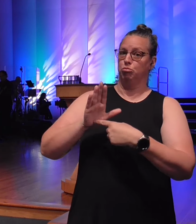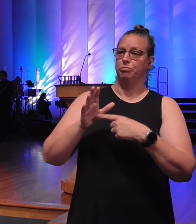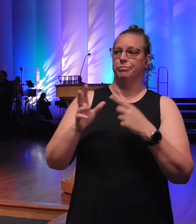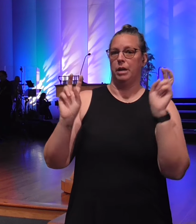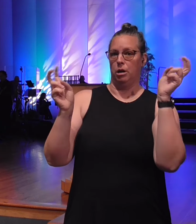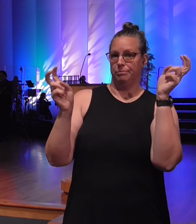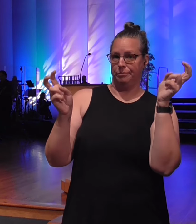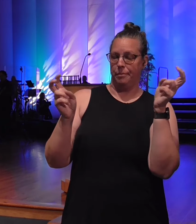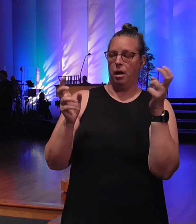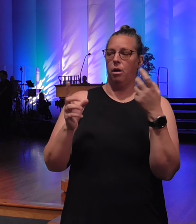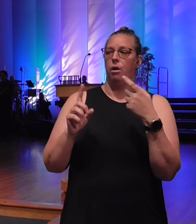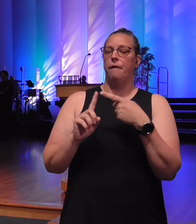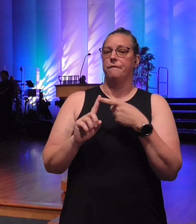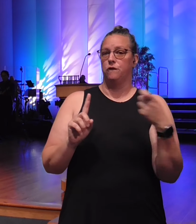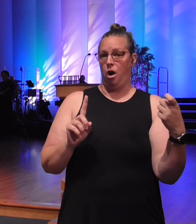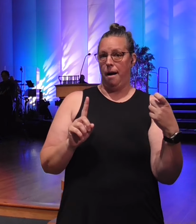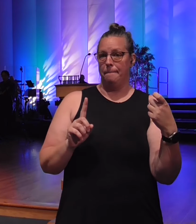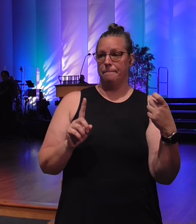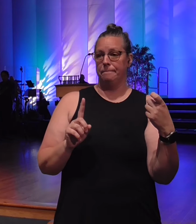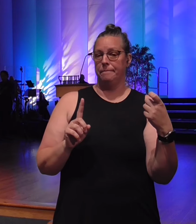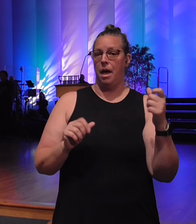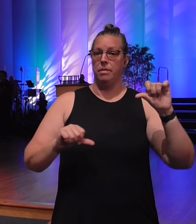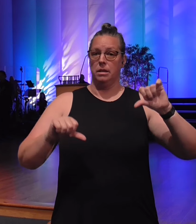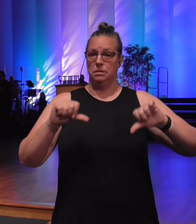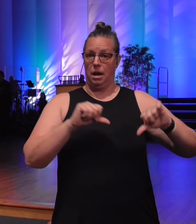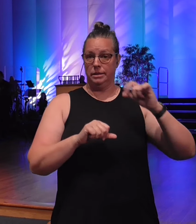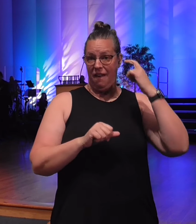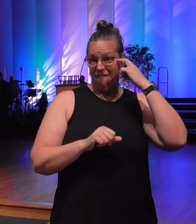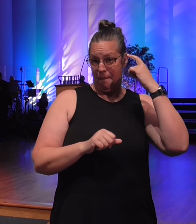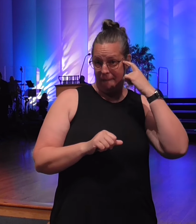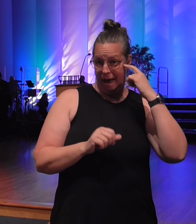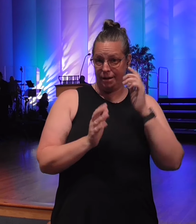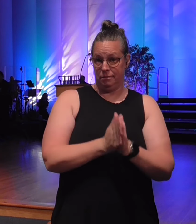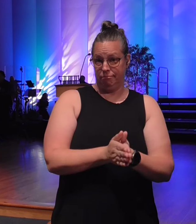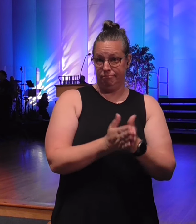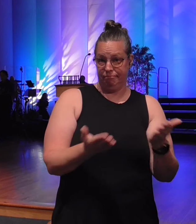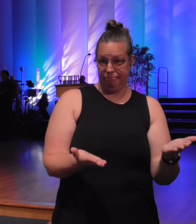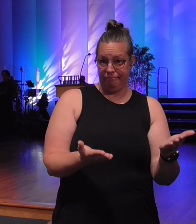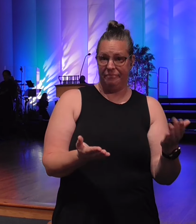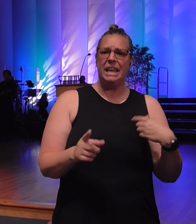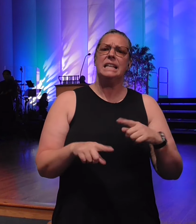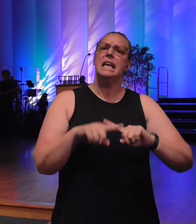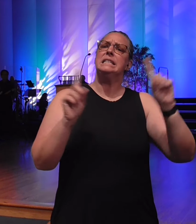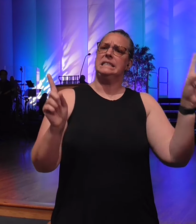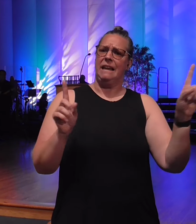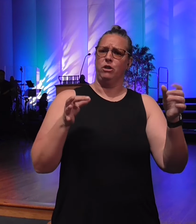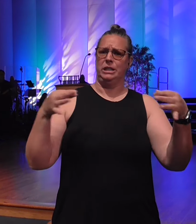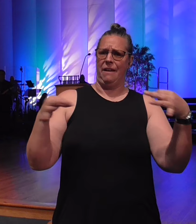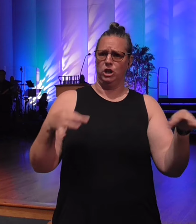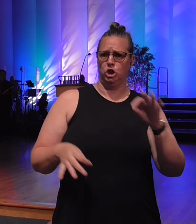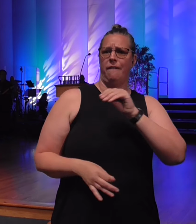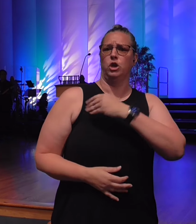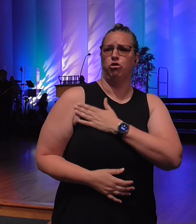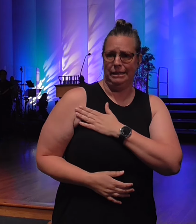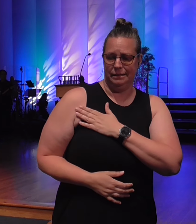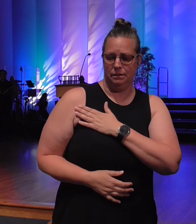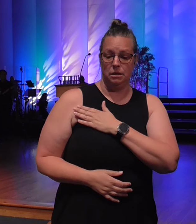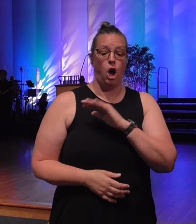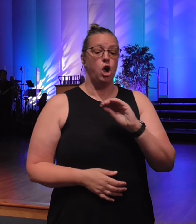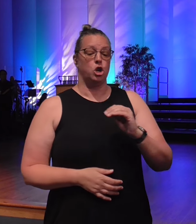Ernest Holmes has a beautiful definition of grace. He says, grace is the